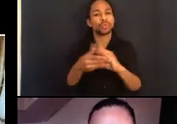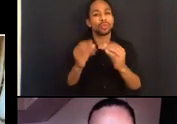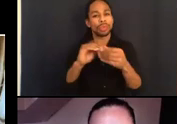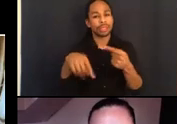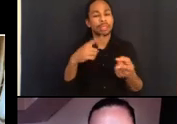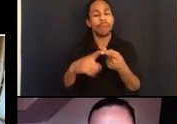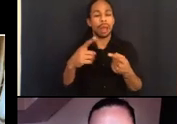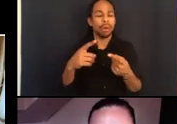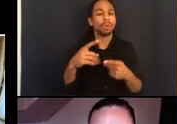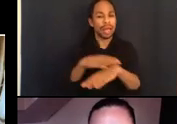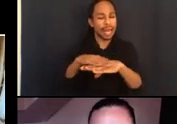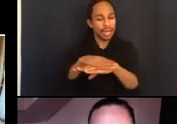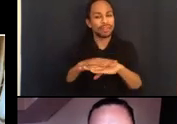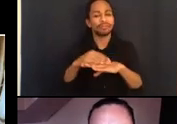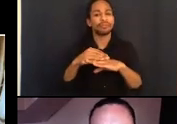house or